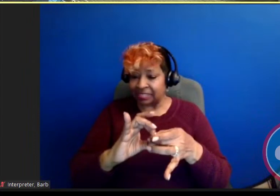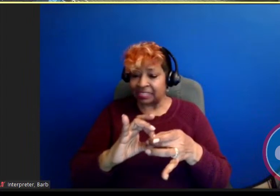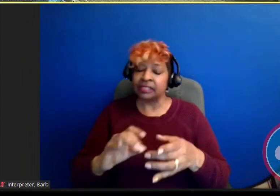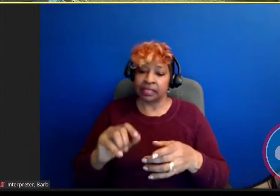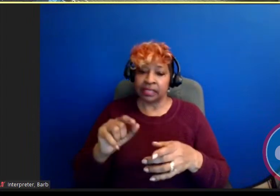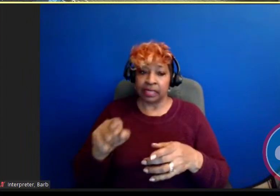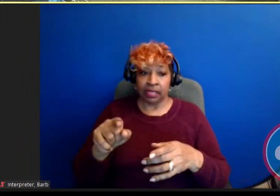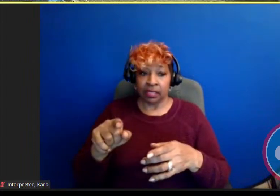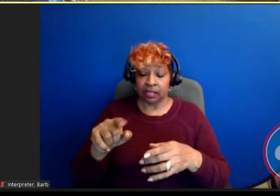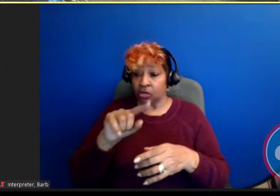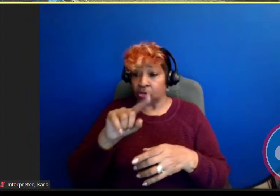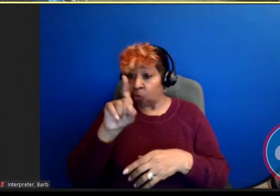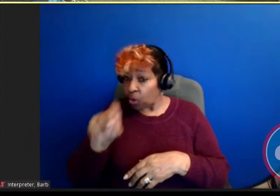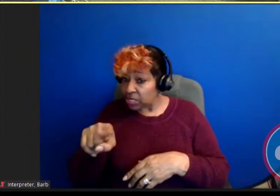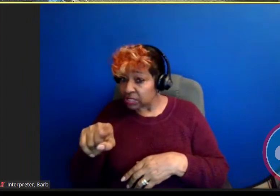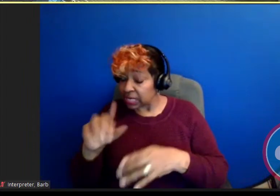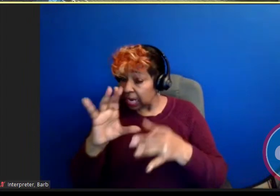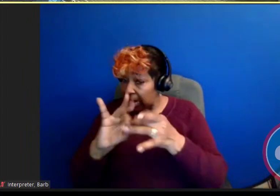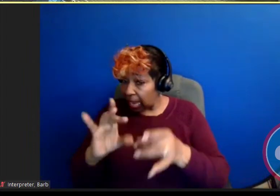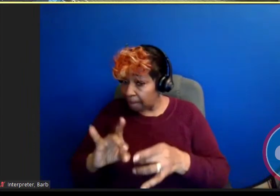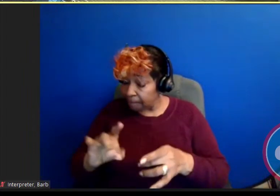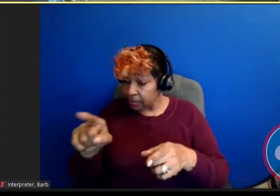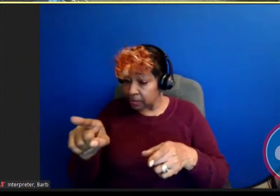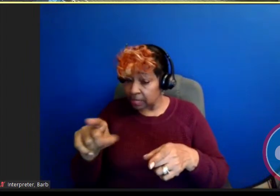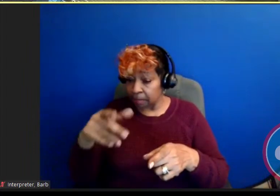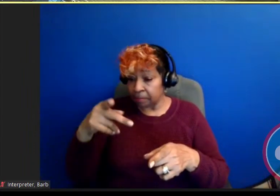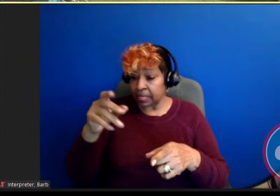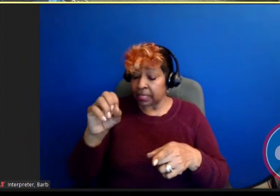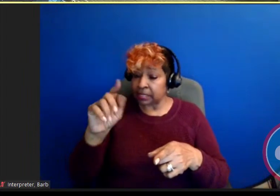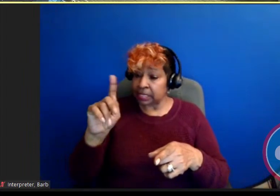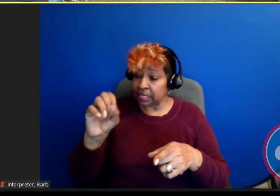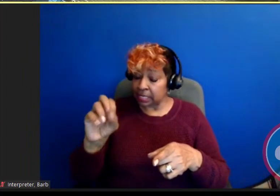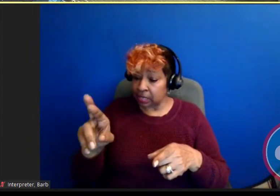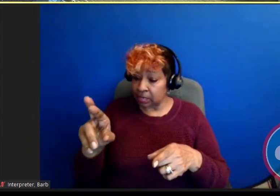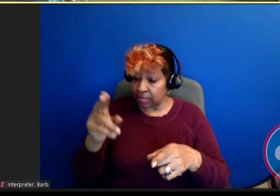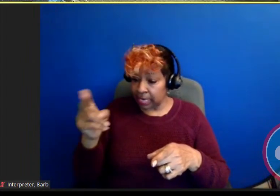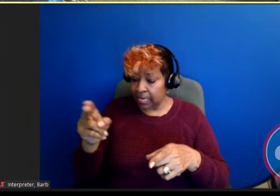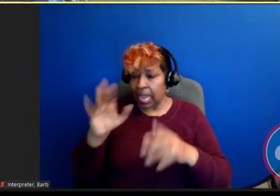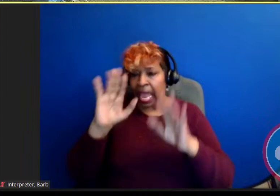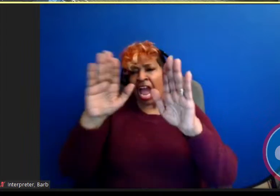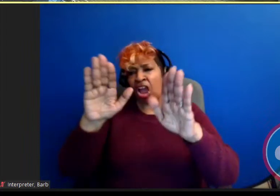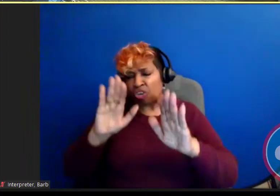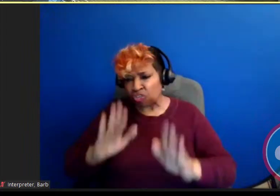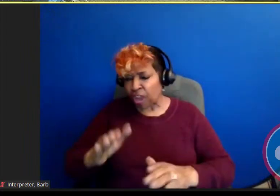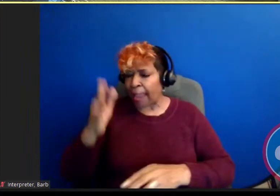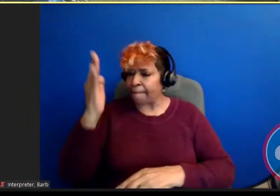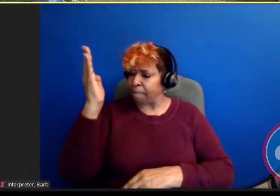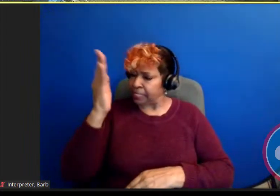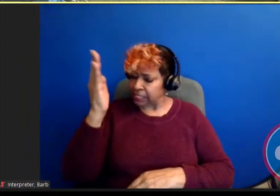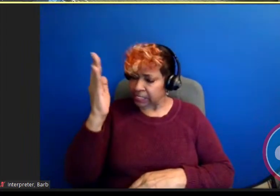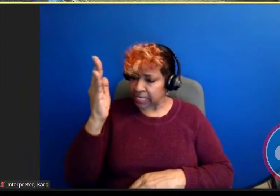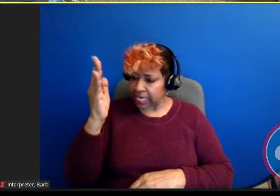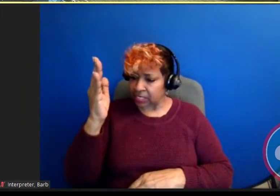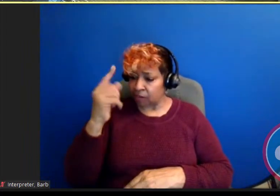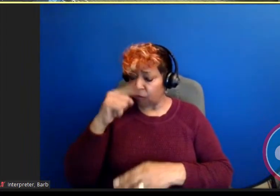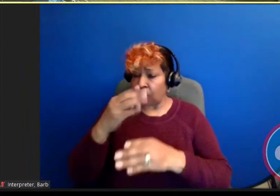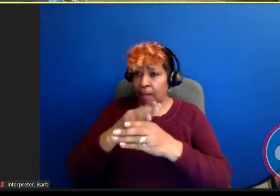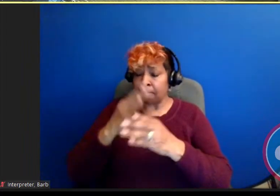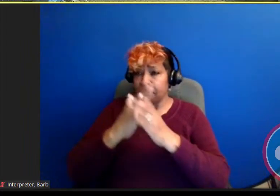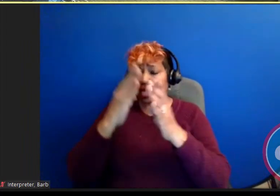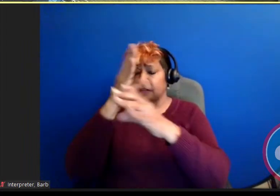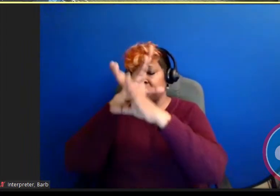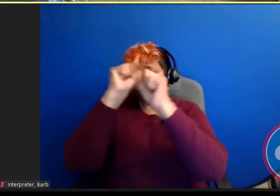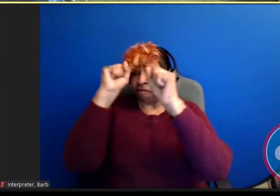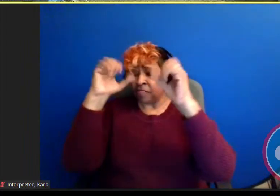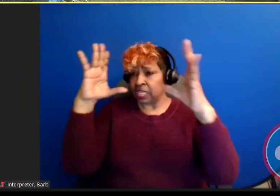questions, comments? Peter Henderson? Great presentation. Thank you to the both. For the bus vision, I know you spoke